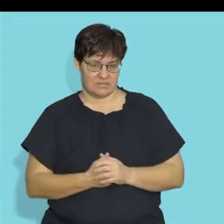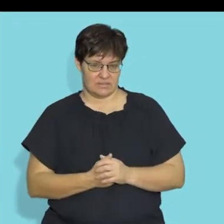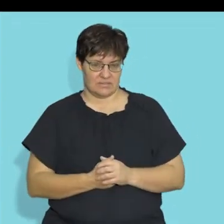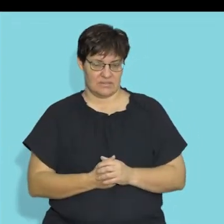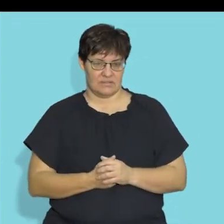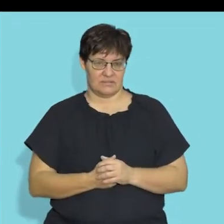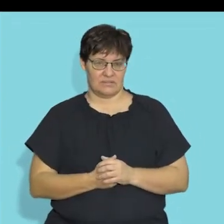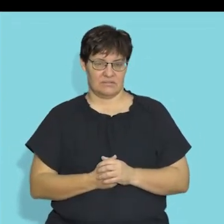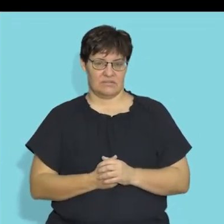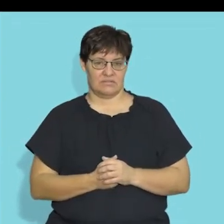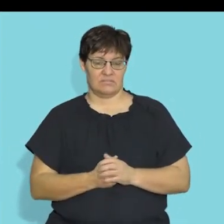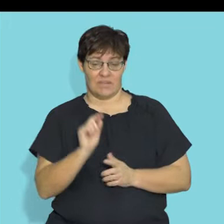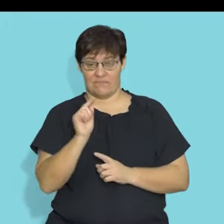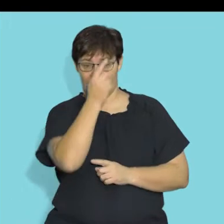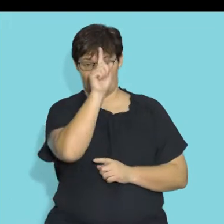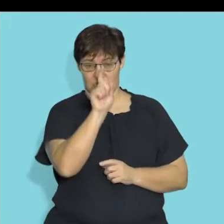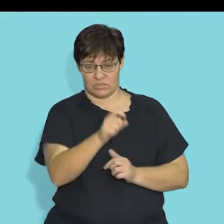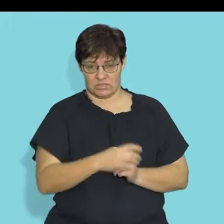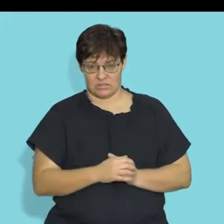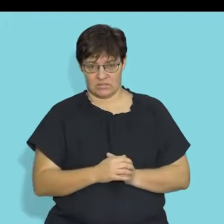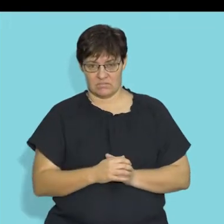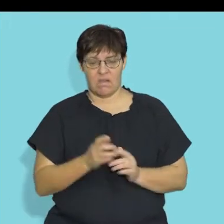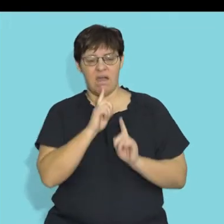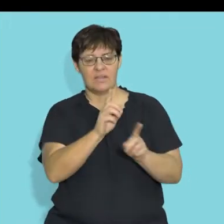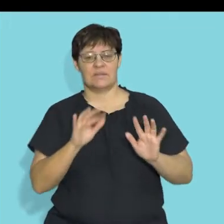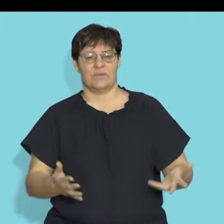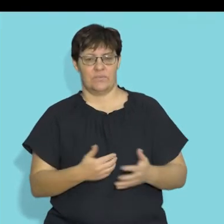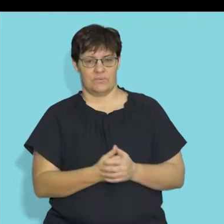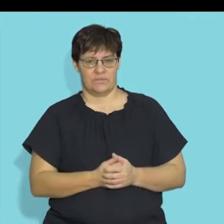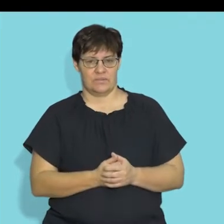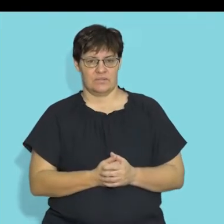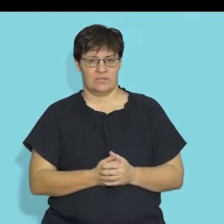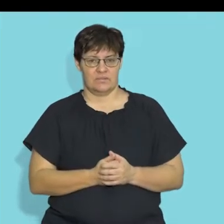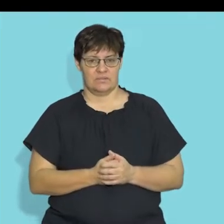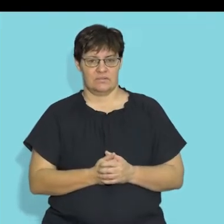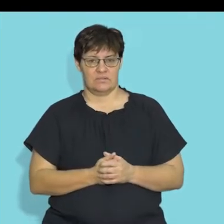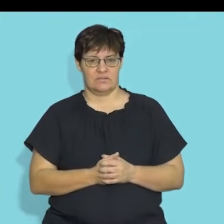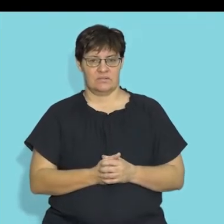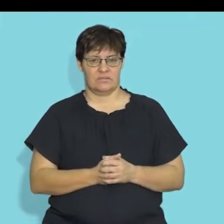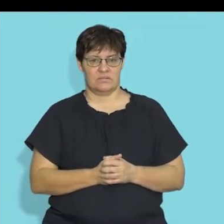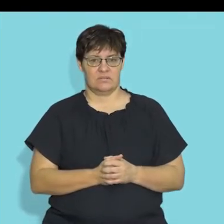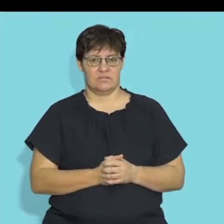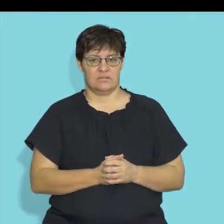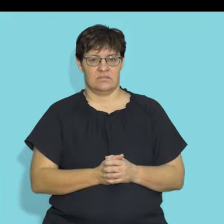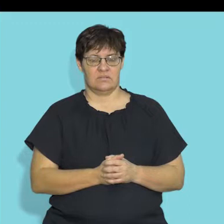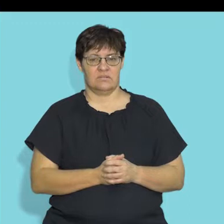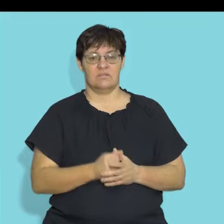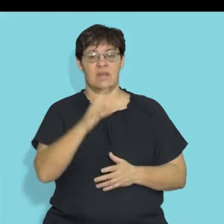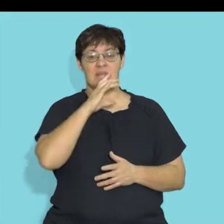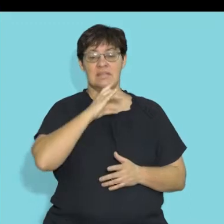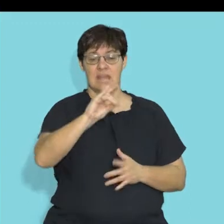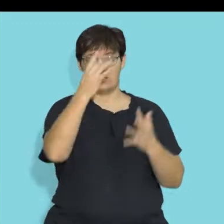Okay? So that's the first question. How do we answer that? Let's look at it. A cash